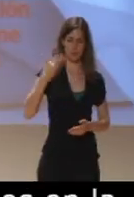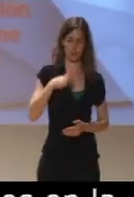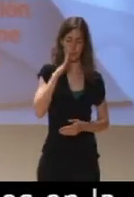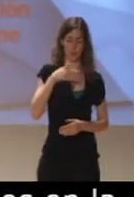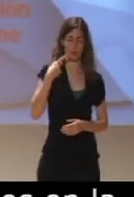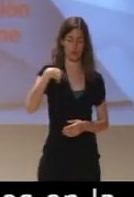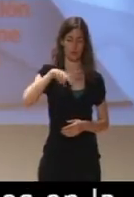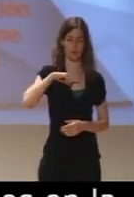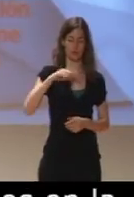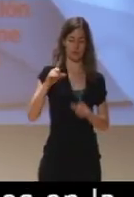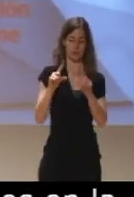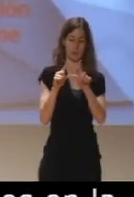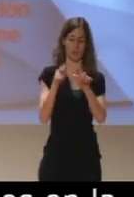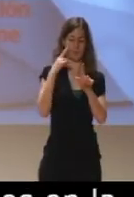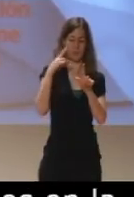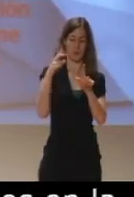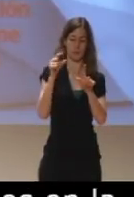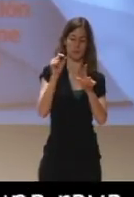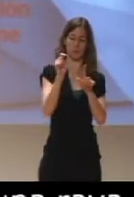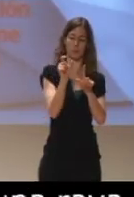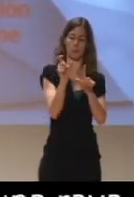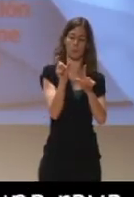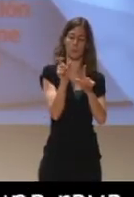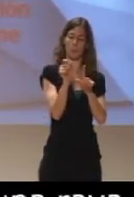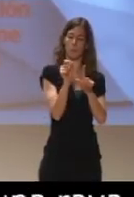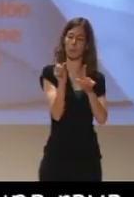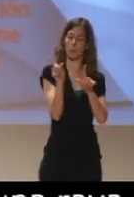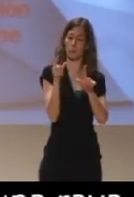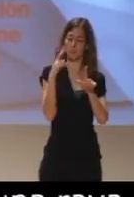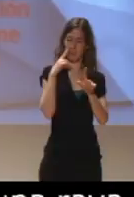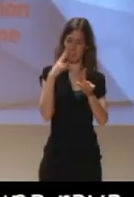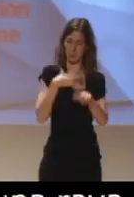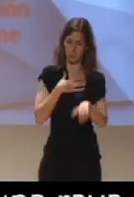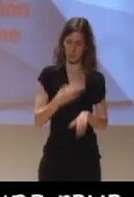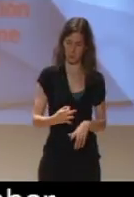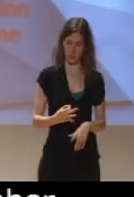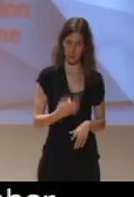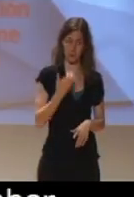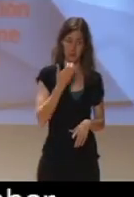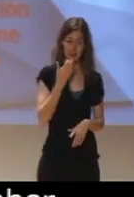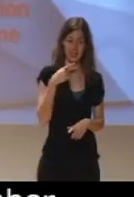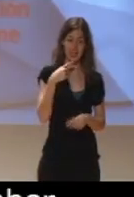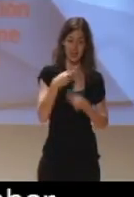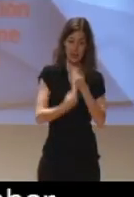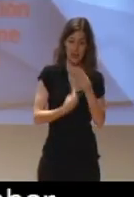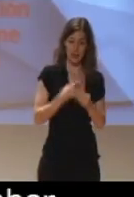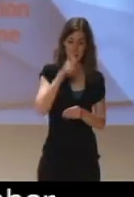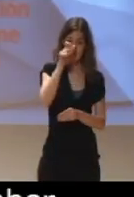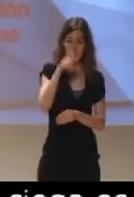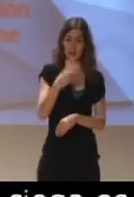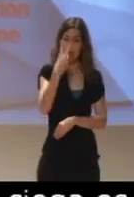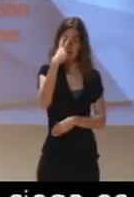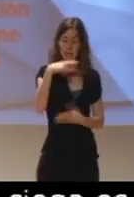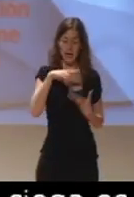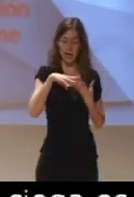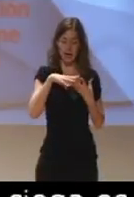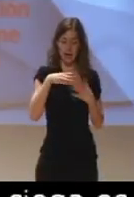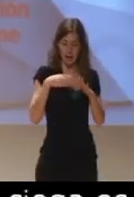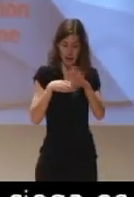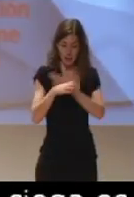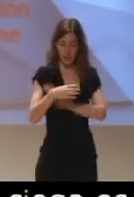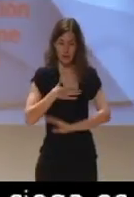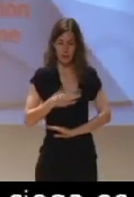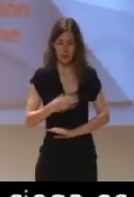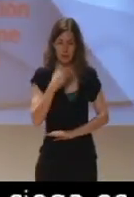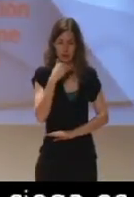screen and see if there's 3 bars or 2 bars or 1 bar. That's very good. We know when we have to charge it. If we had